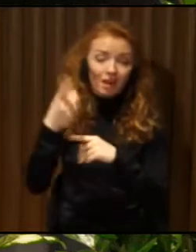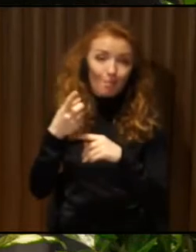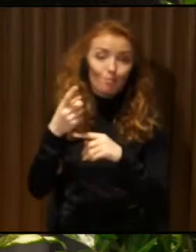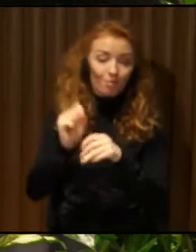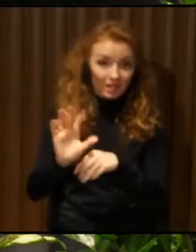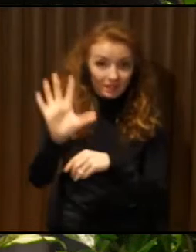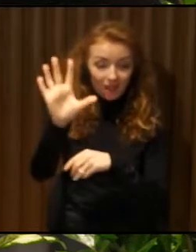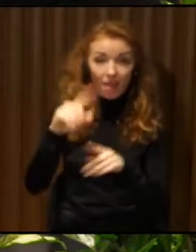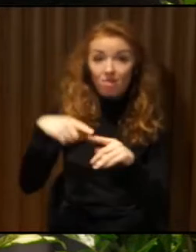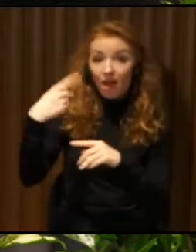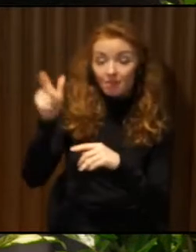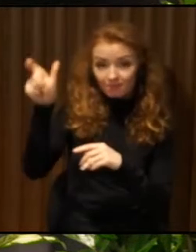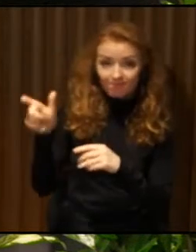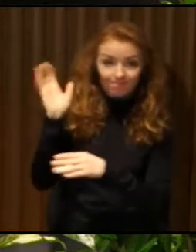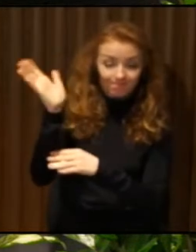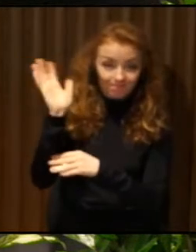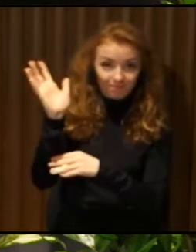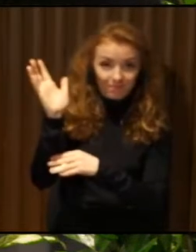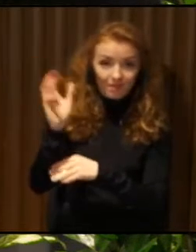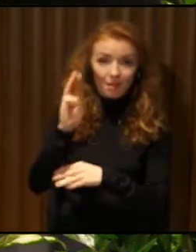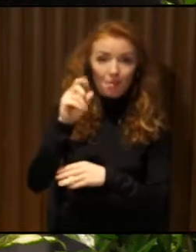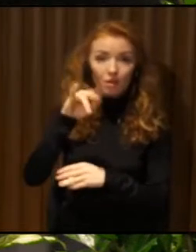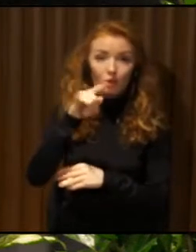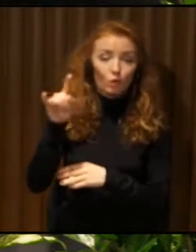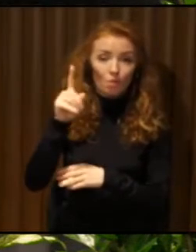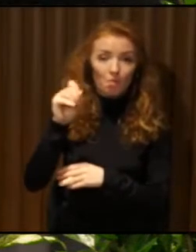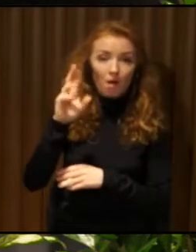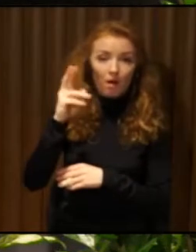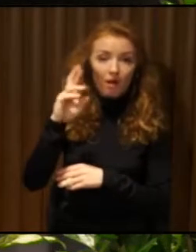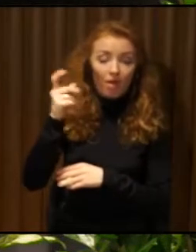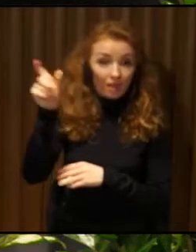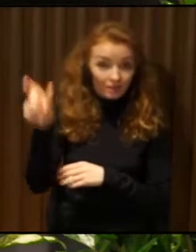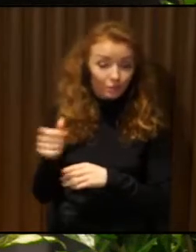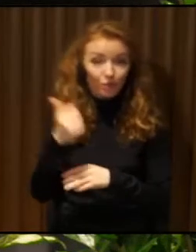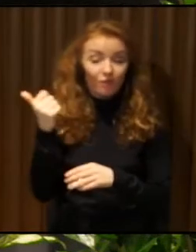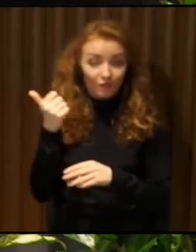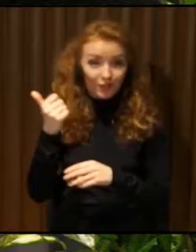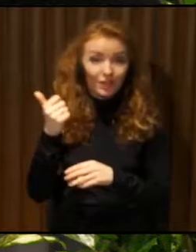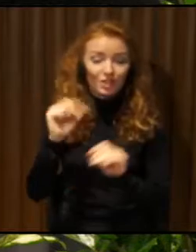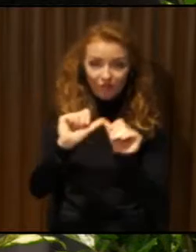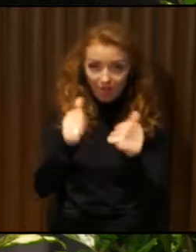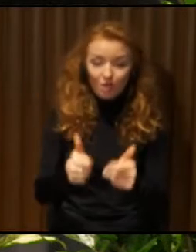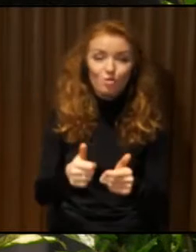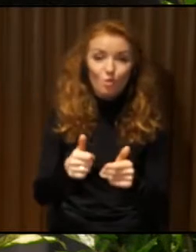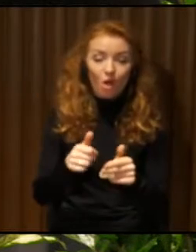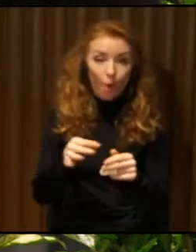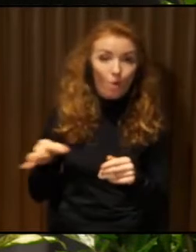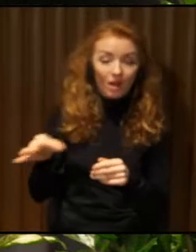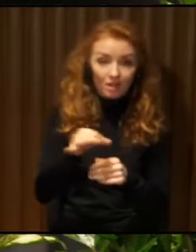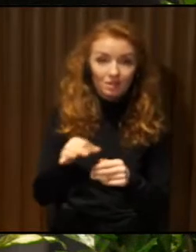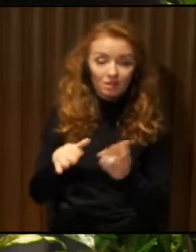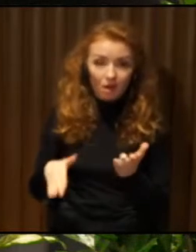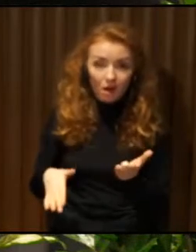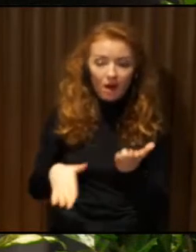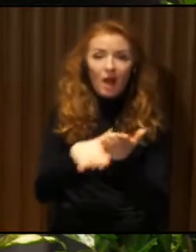represents is a HelpSeeker. So they do technologies and innovation in Canada. But this is in a